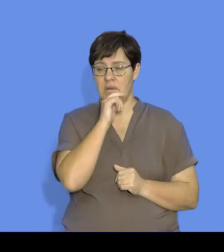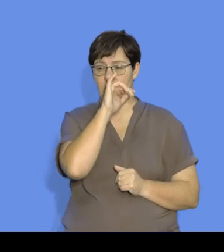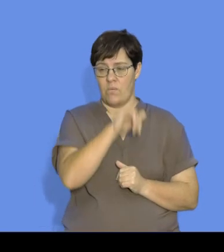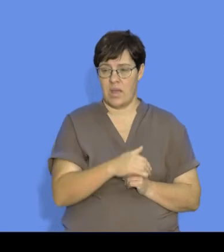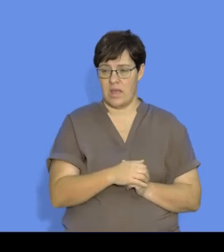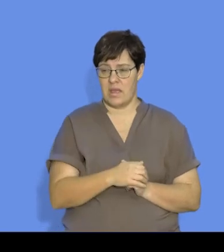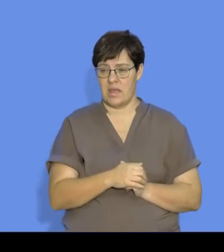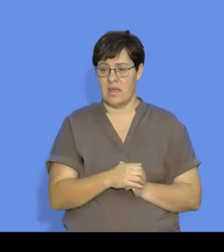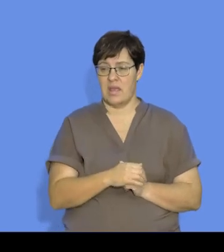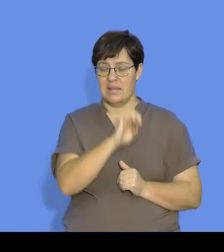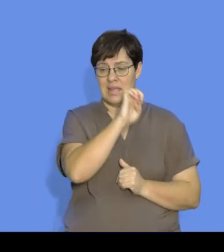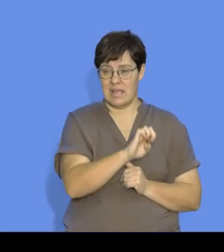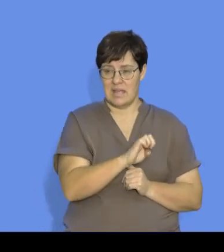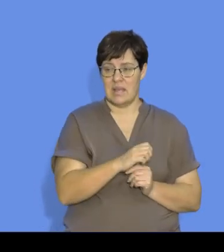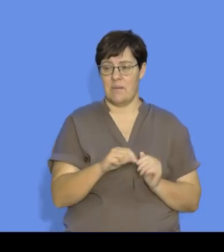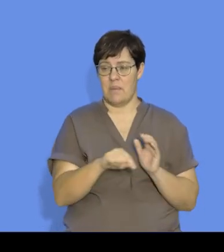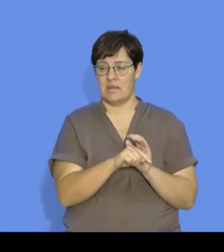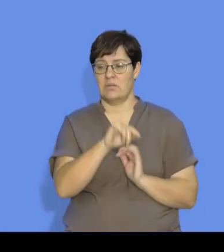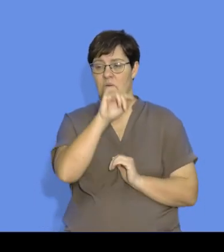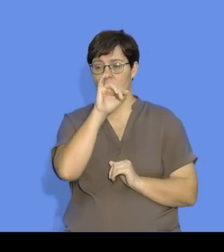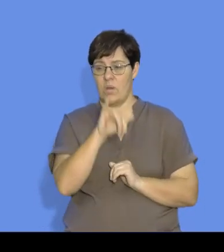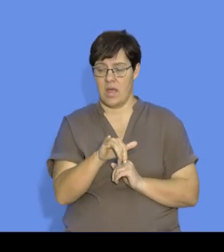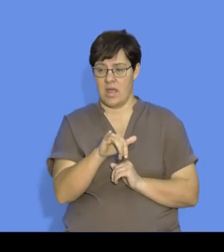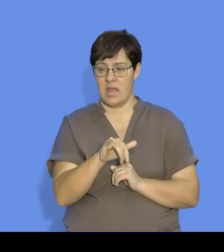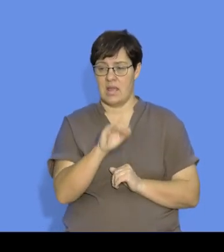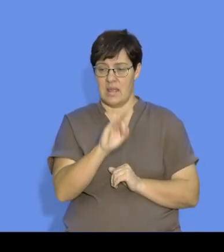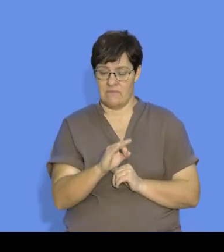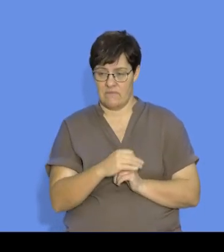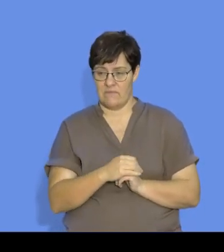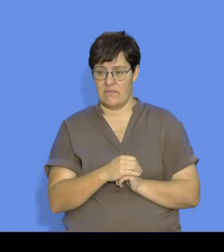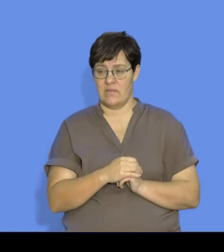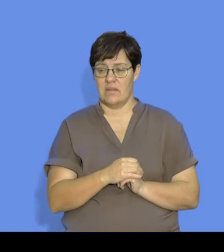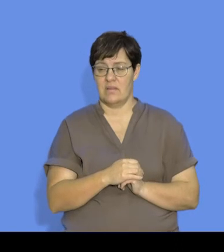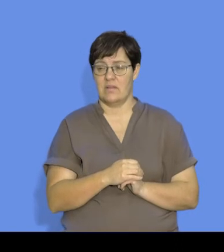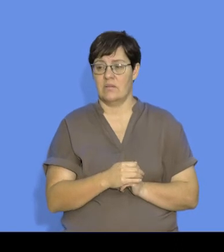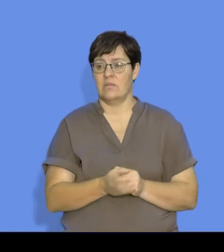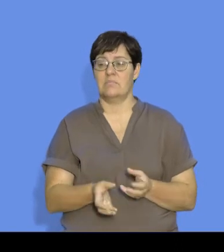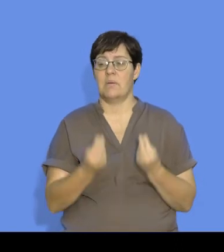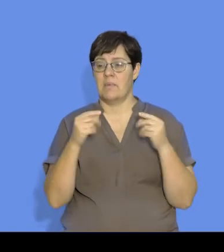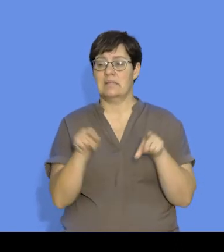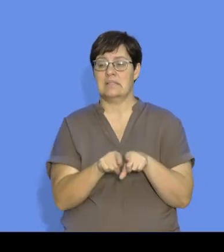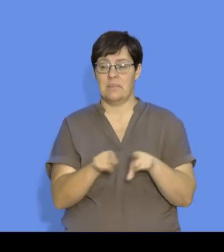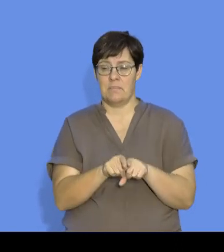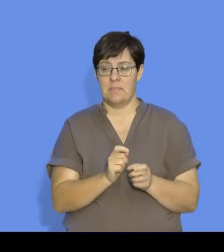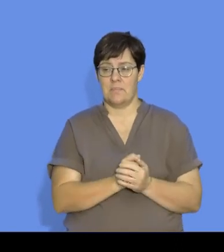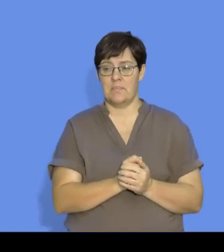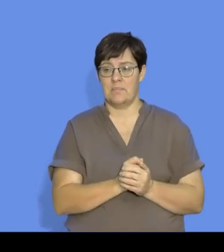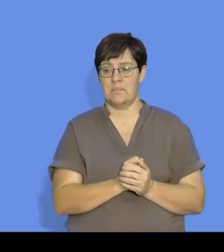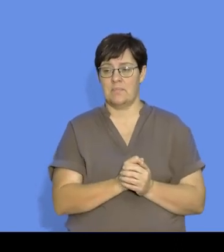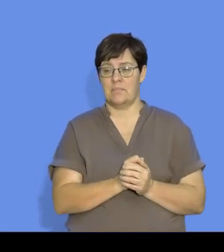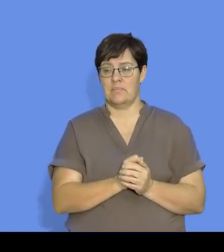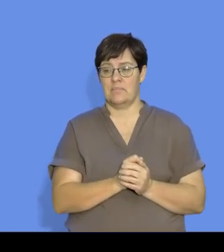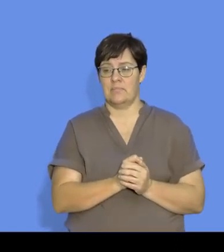it will be y at E minus y at F, which will then be the same